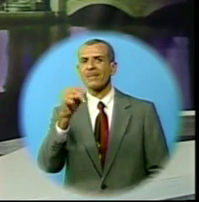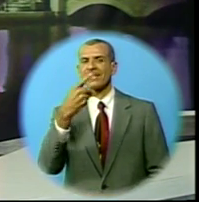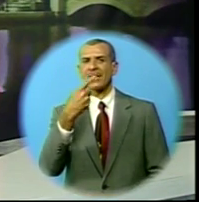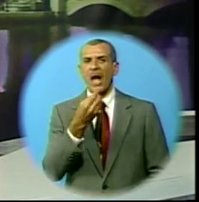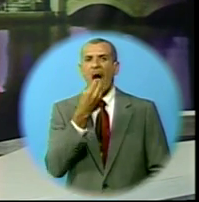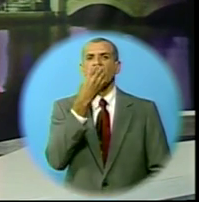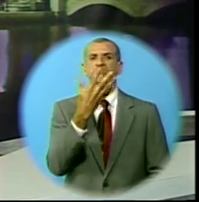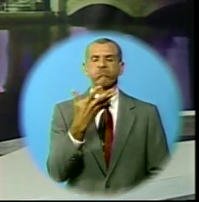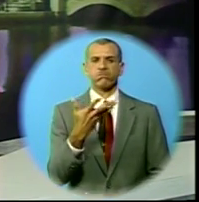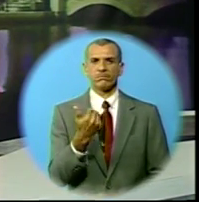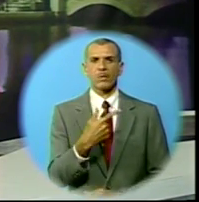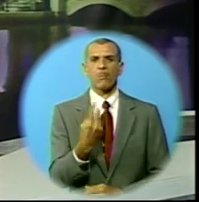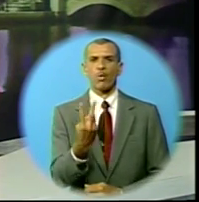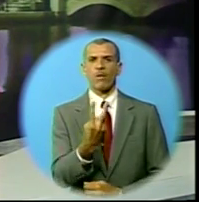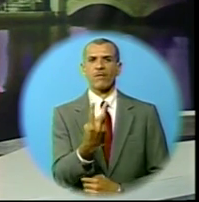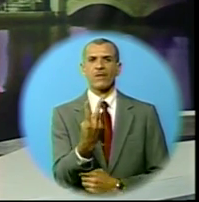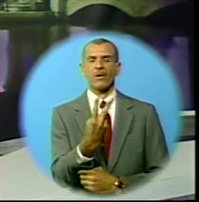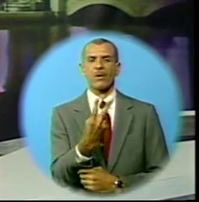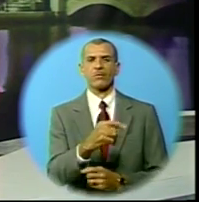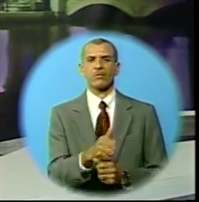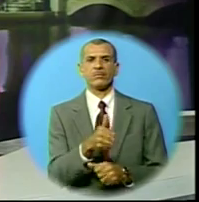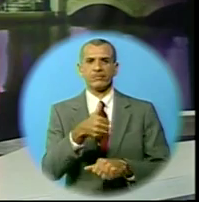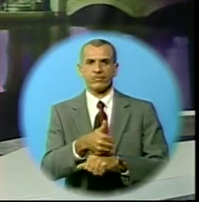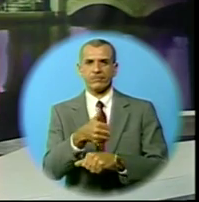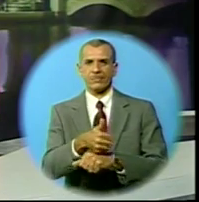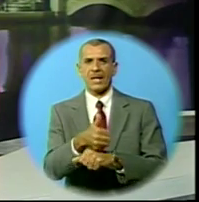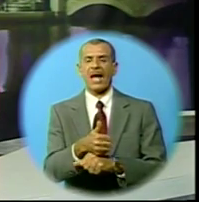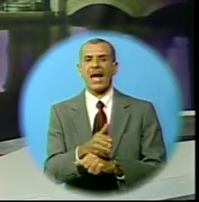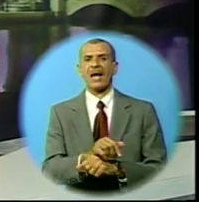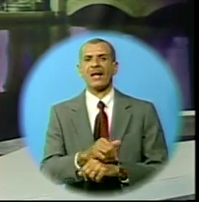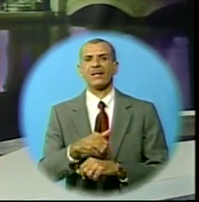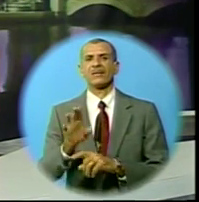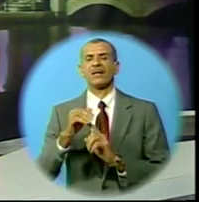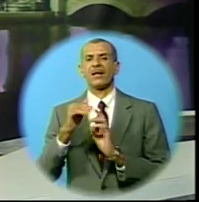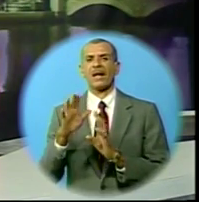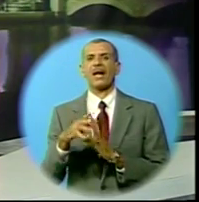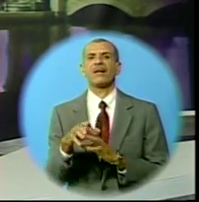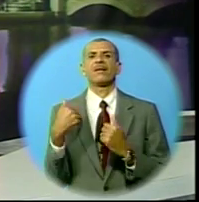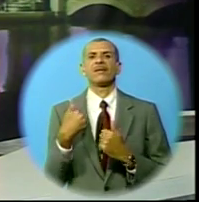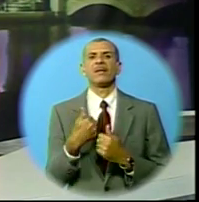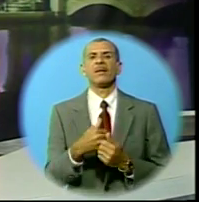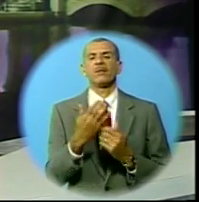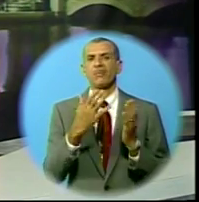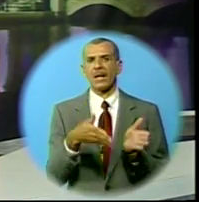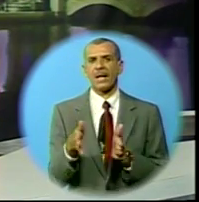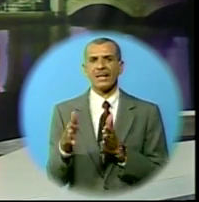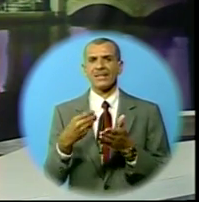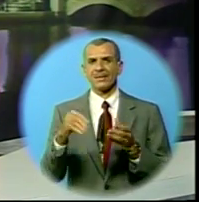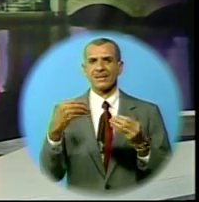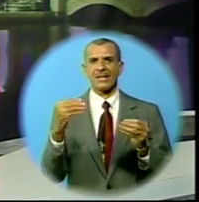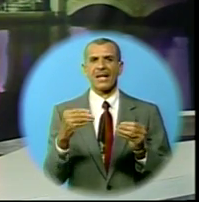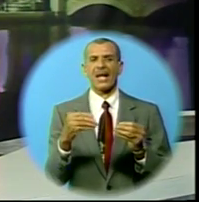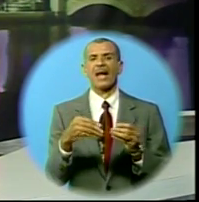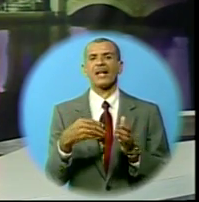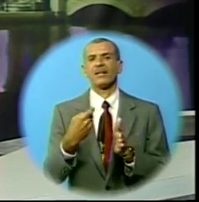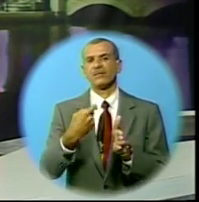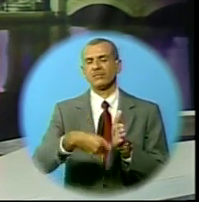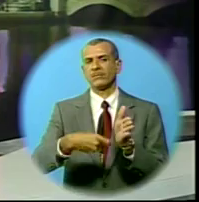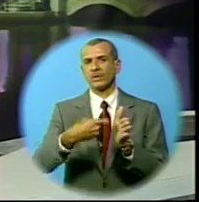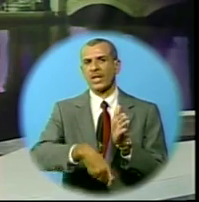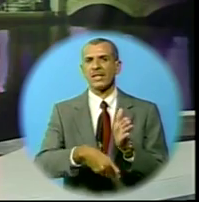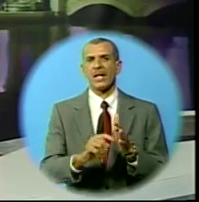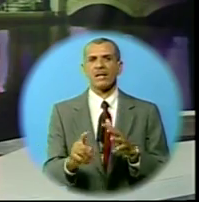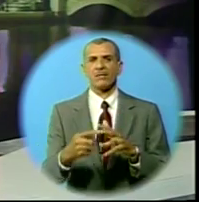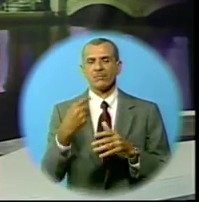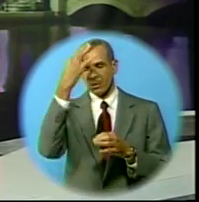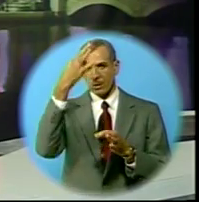ingested. Both Taylor and Barnes were convicted, reprimanded and discharged on the possession, intent to supply and trafficking charges. They appeared at the